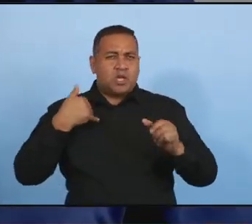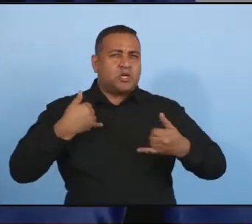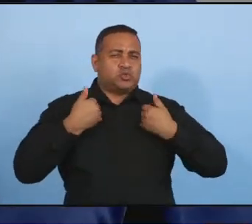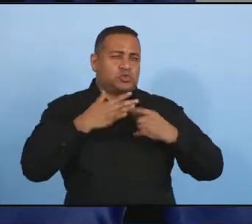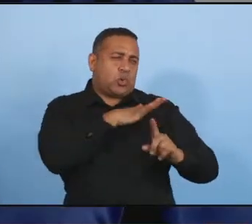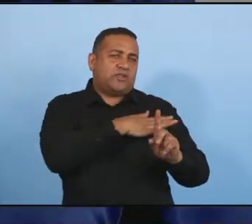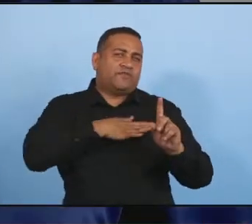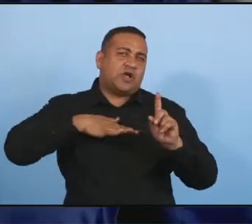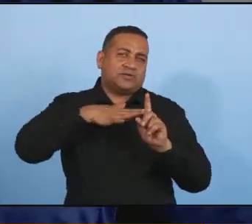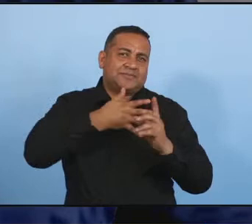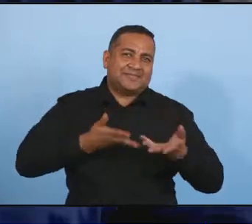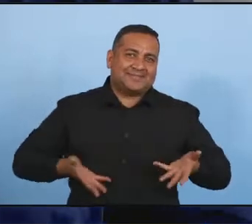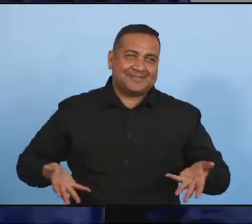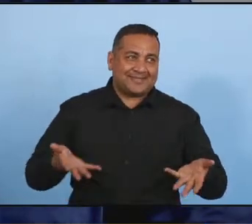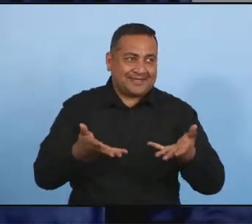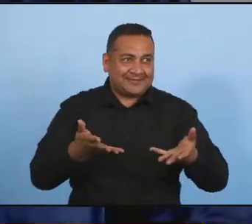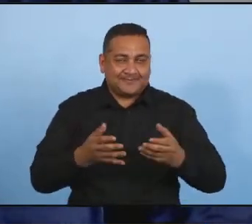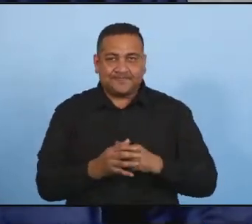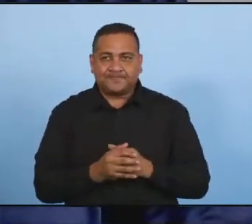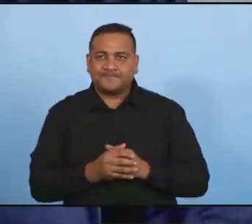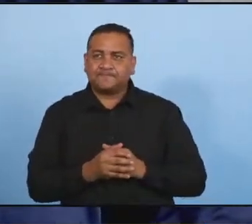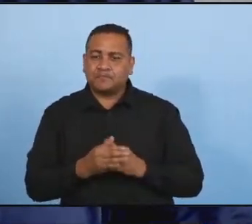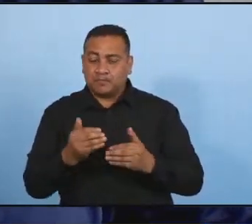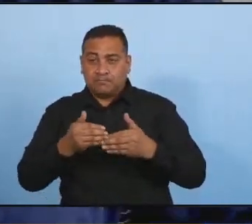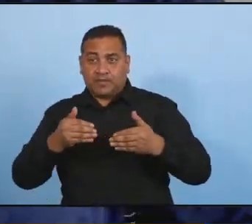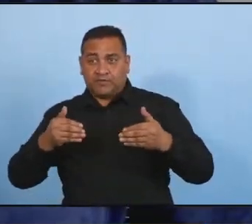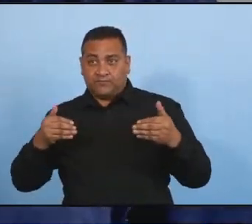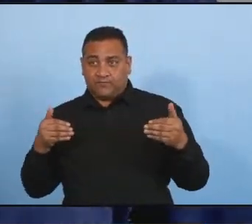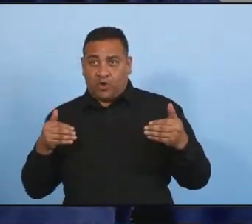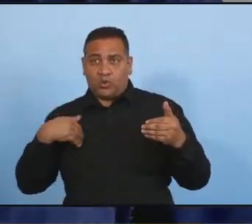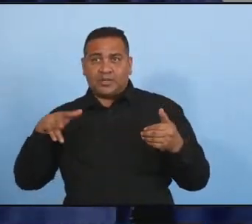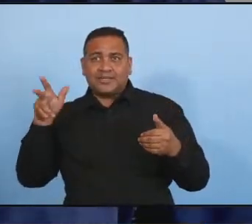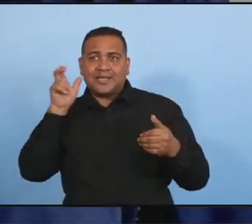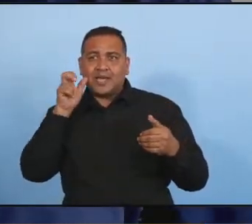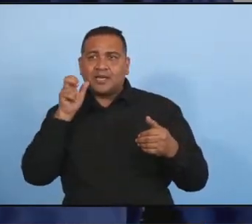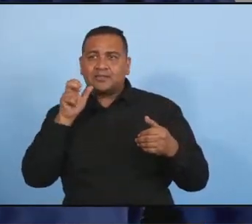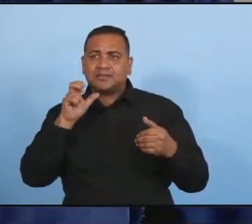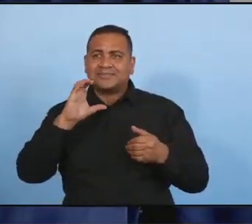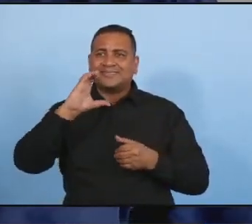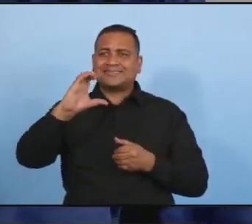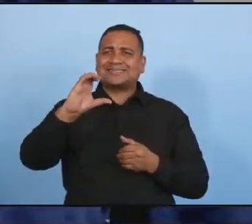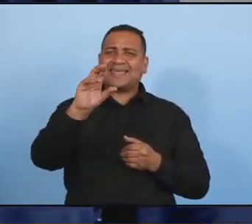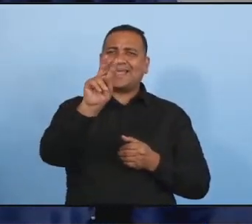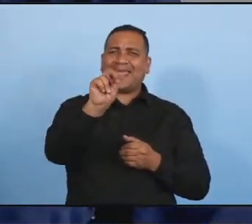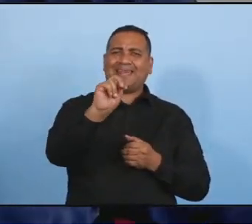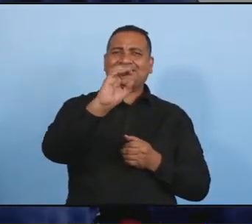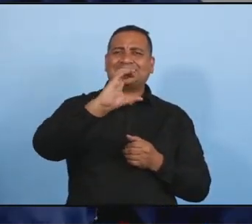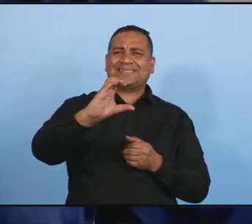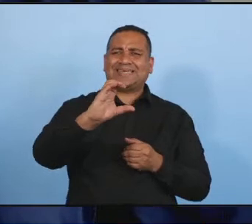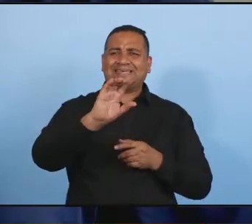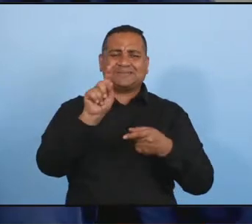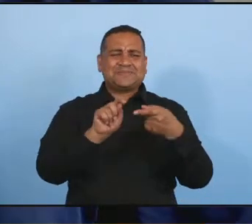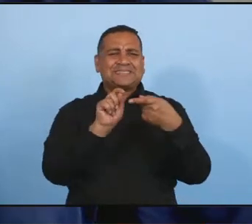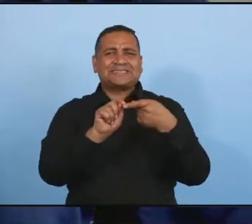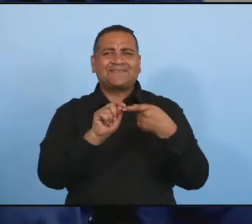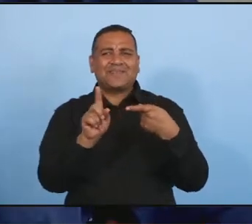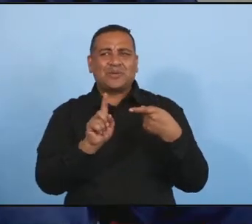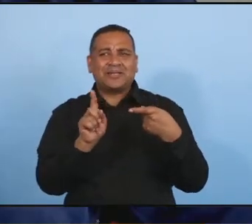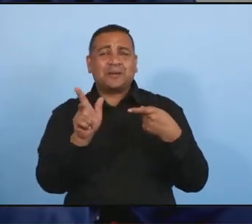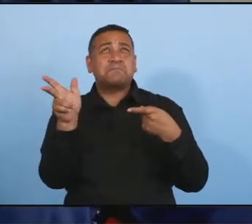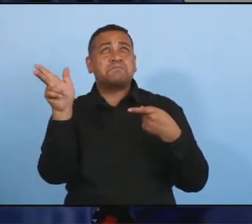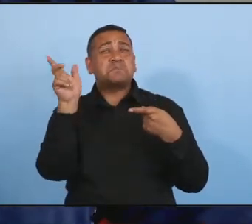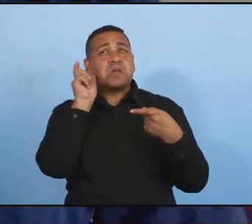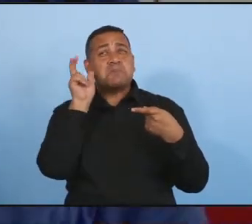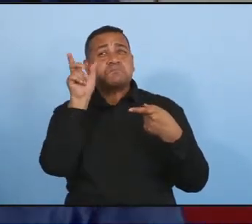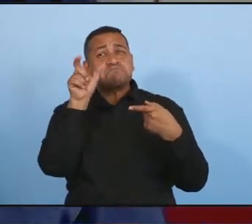it is all about. But earlier we heard something about CNC. That is what I heard. And the man that was going to tell